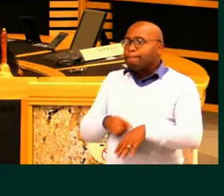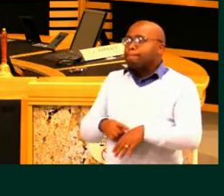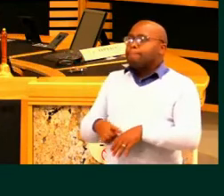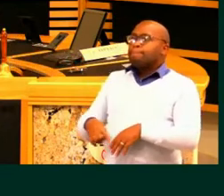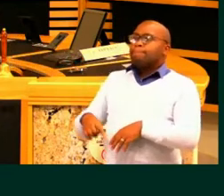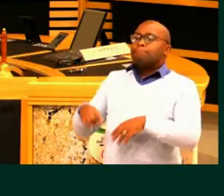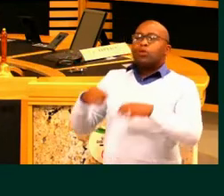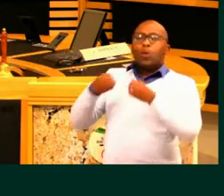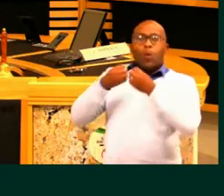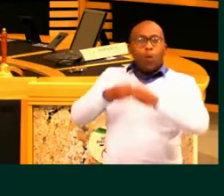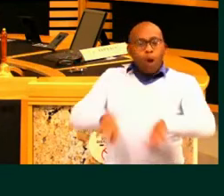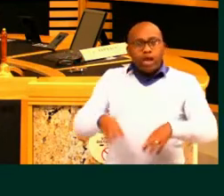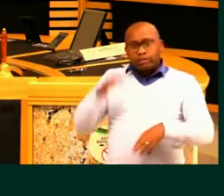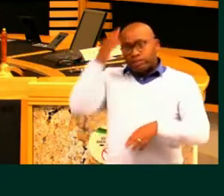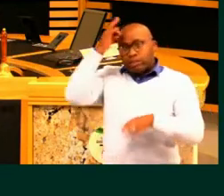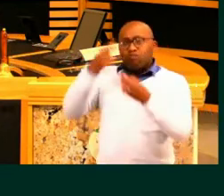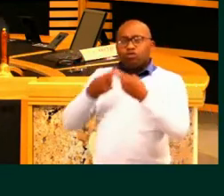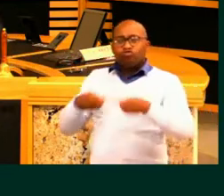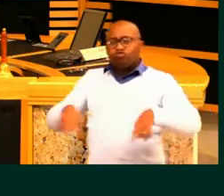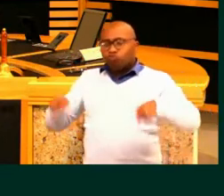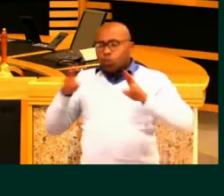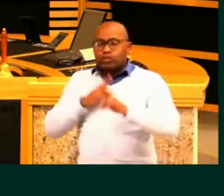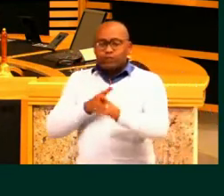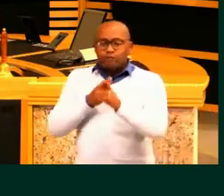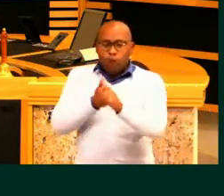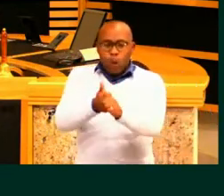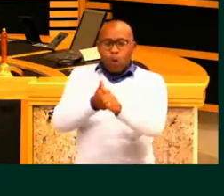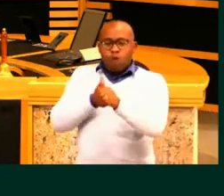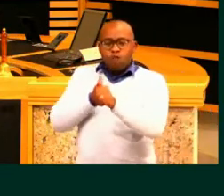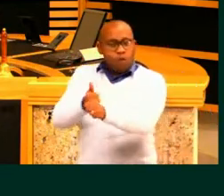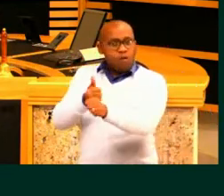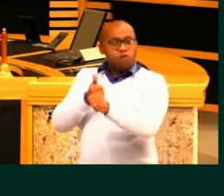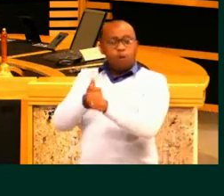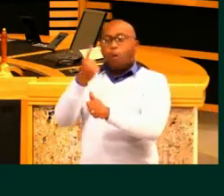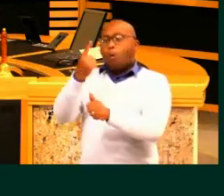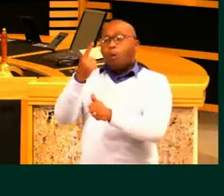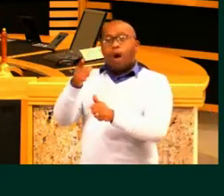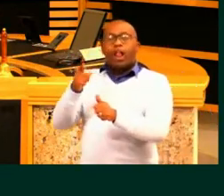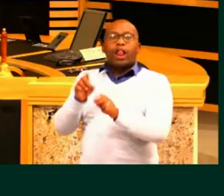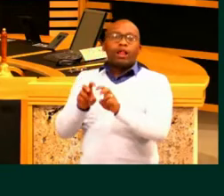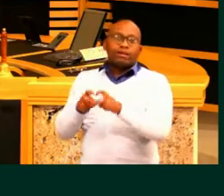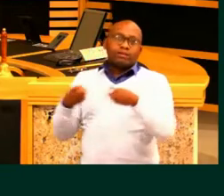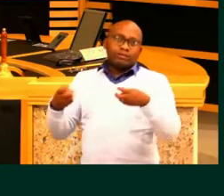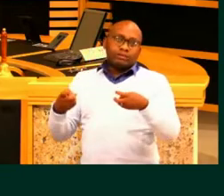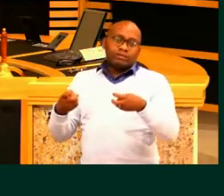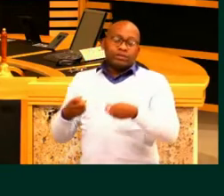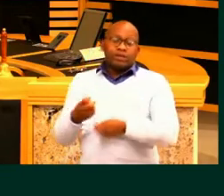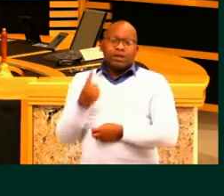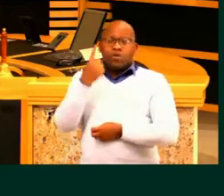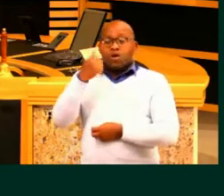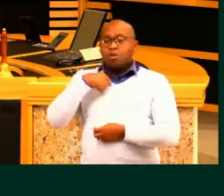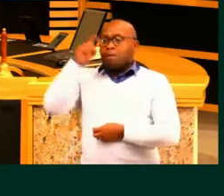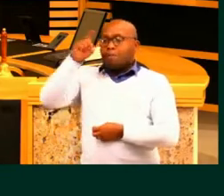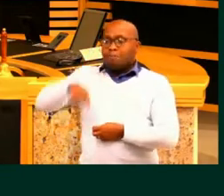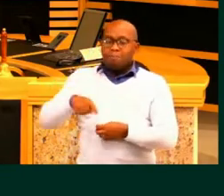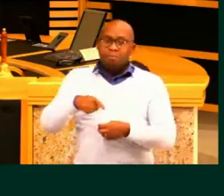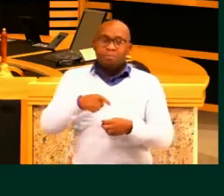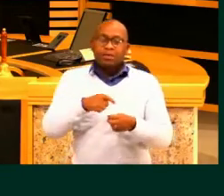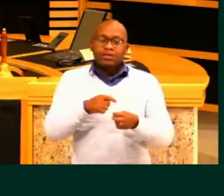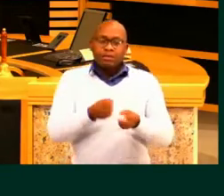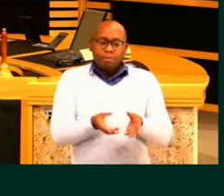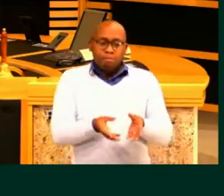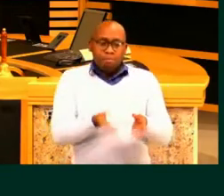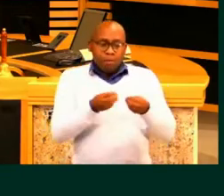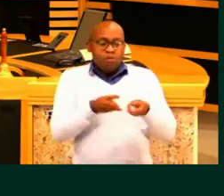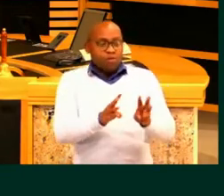of government and now we had to we had to find a way on how to